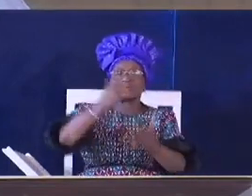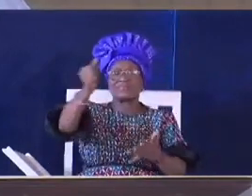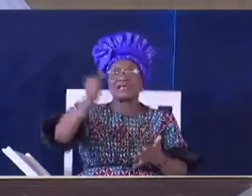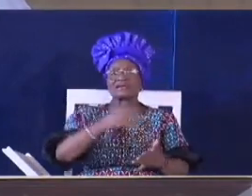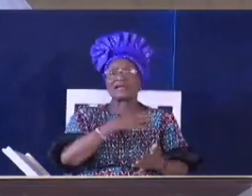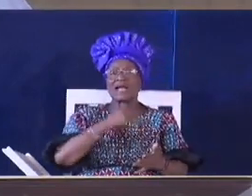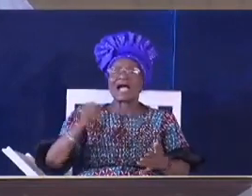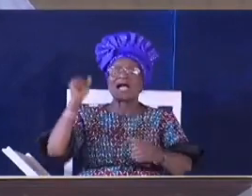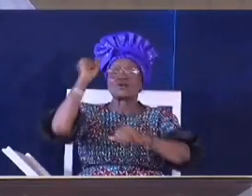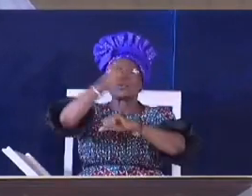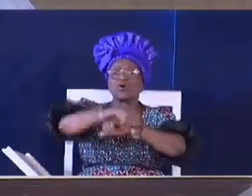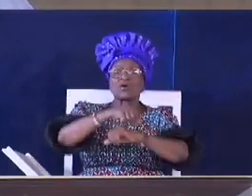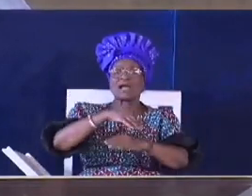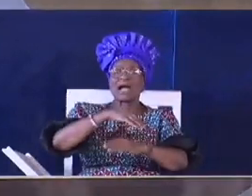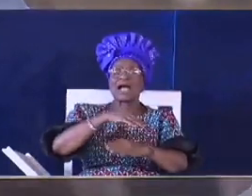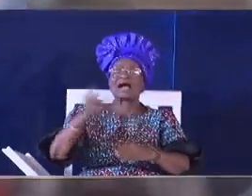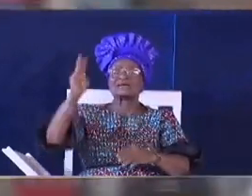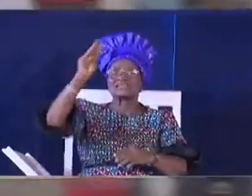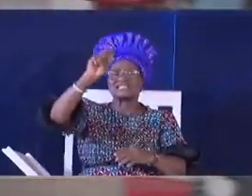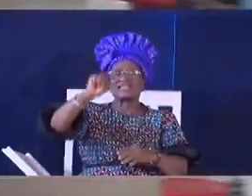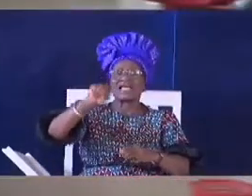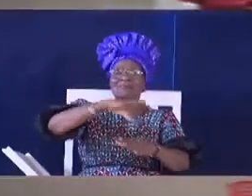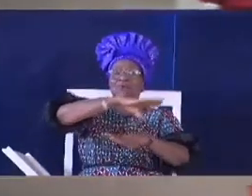and subdue them all.